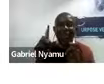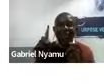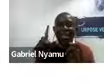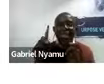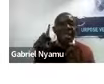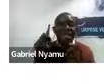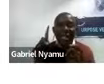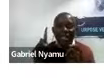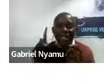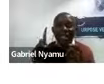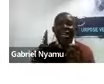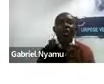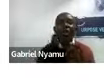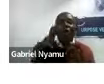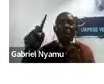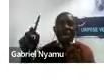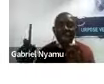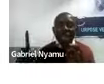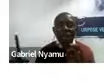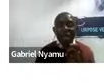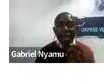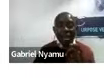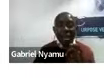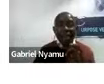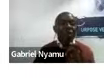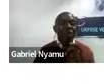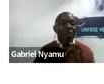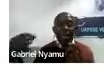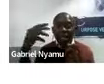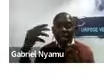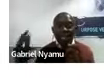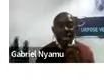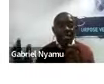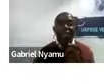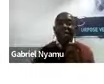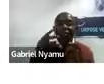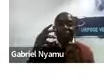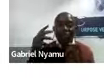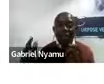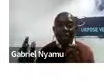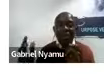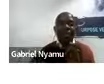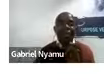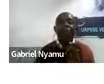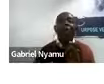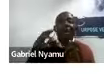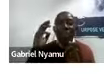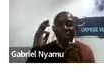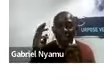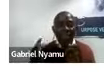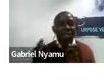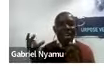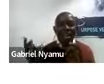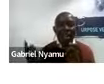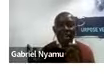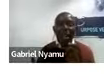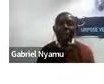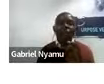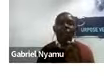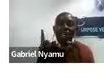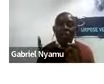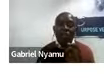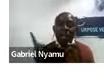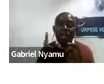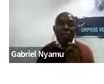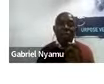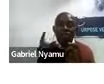an SMS, that is it. All other things will align. The economic success, the financial freedom, the social, all everything else align. But